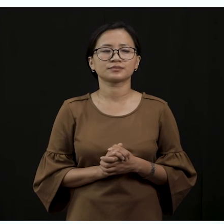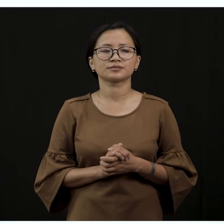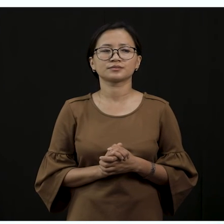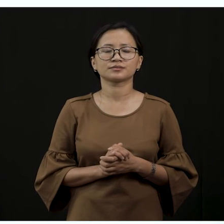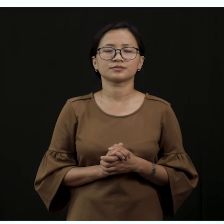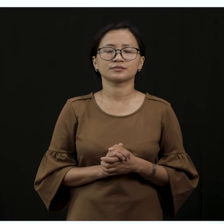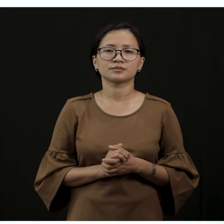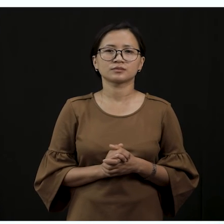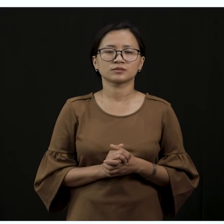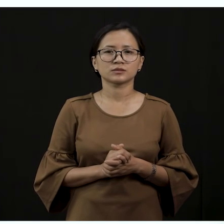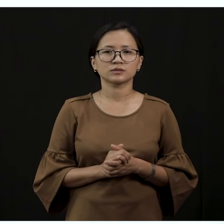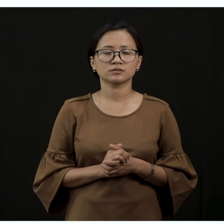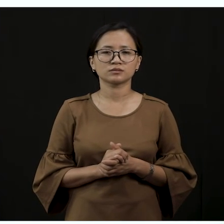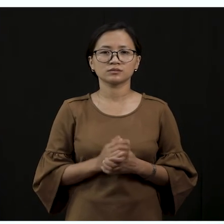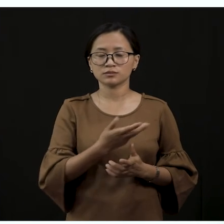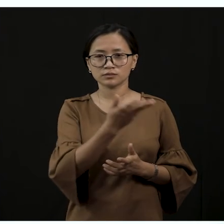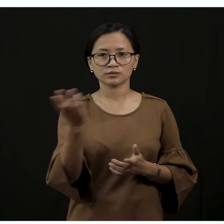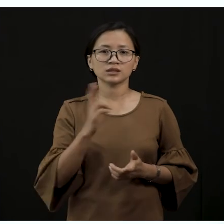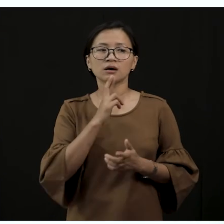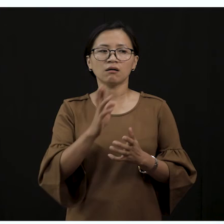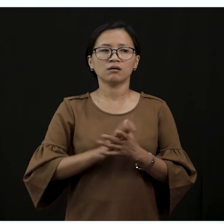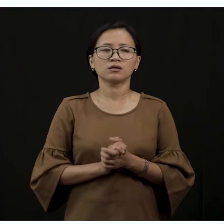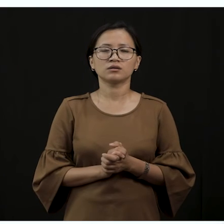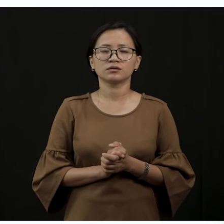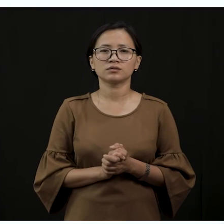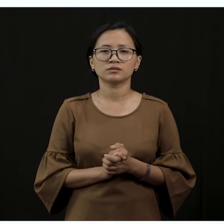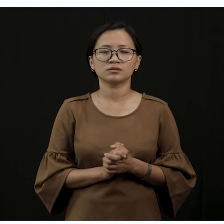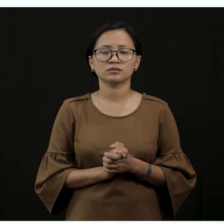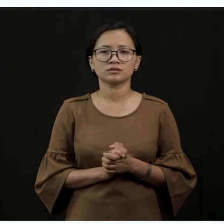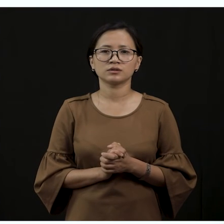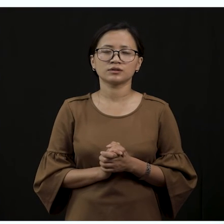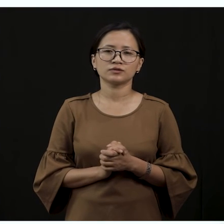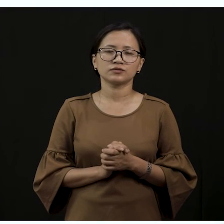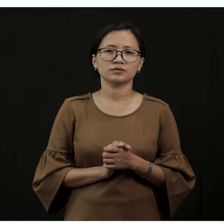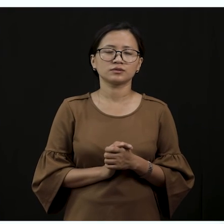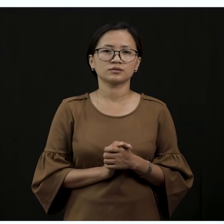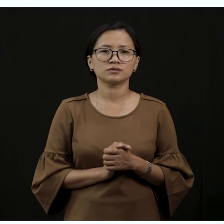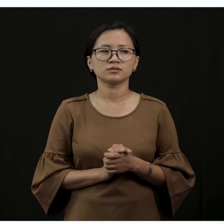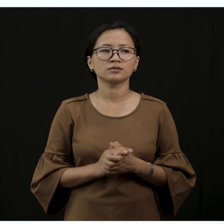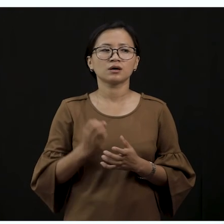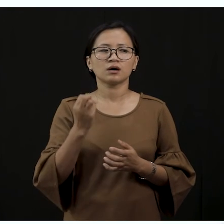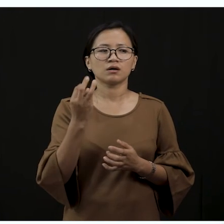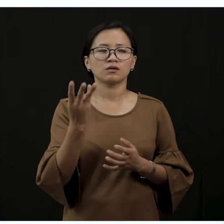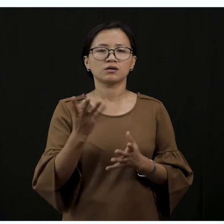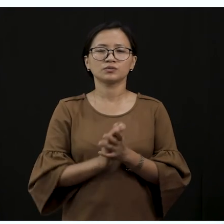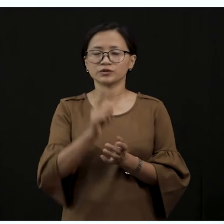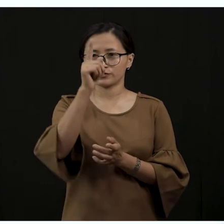what's the next question? There are, that means in this picture, how